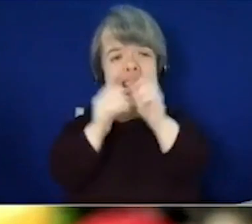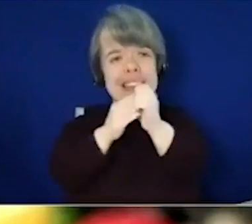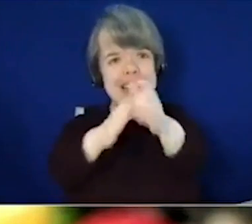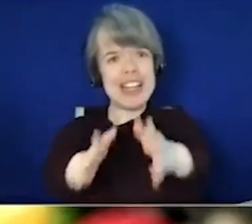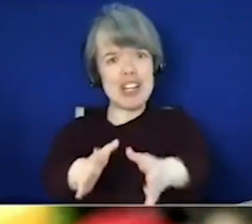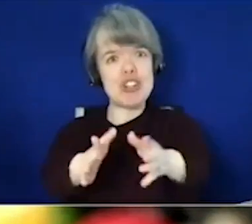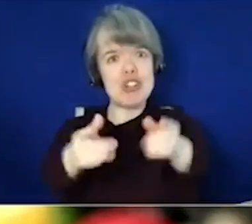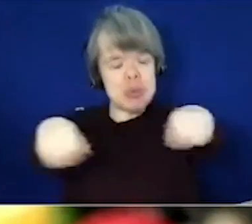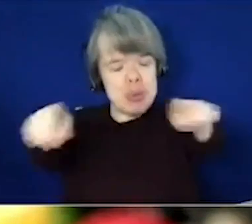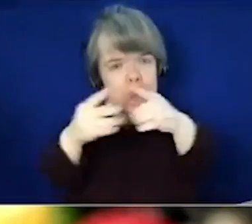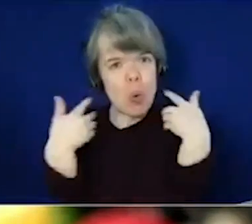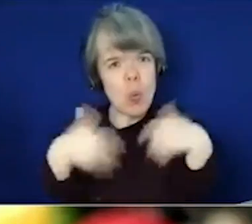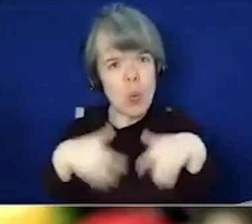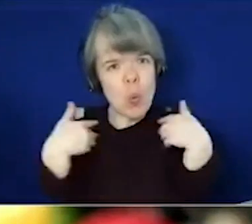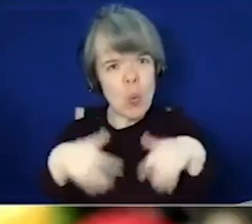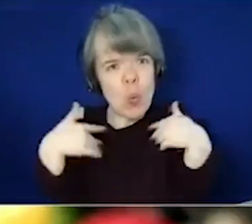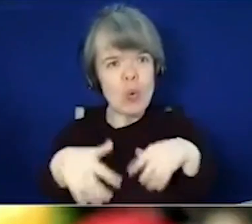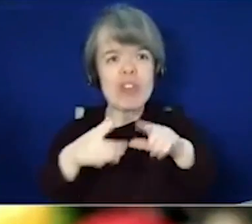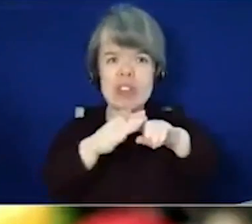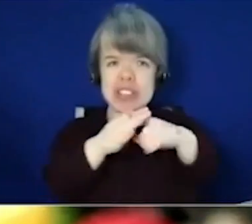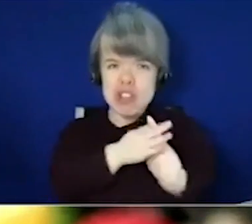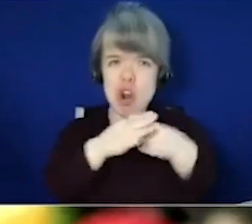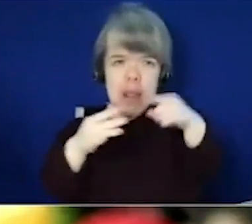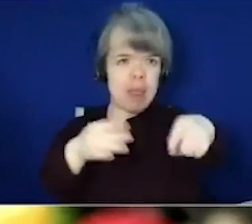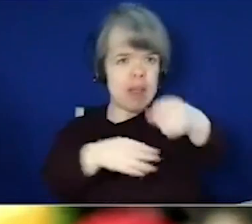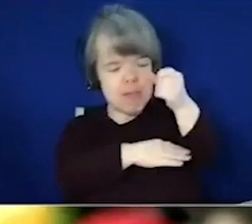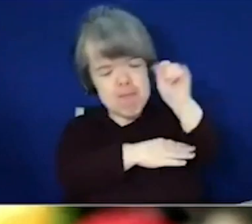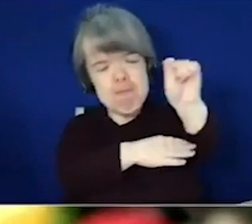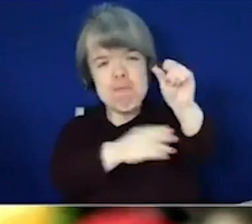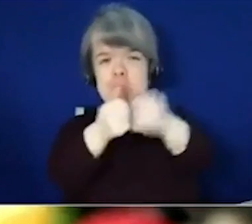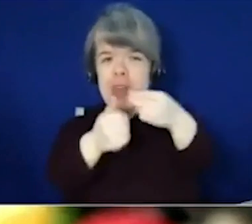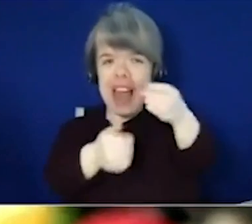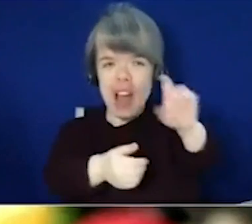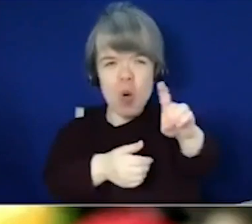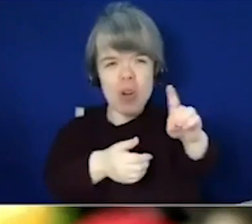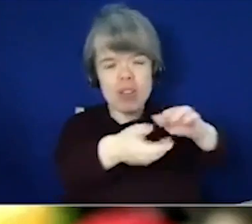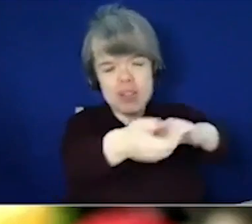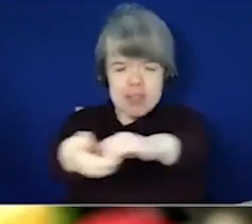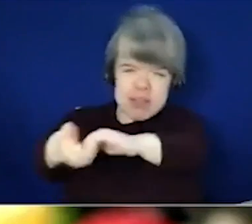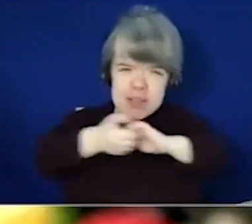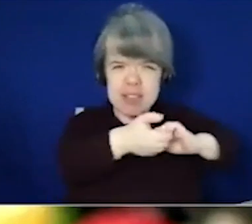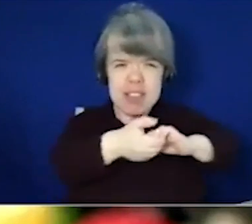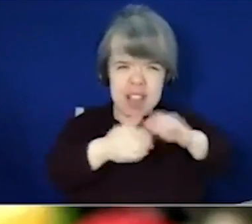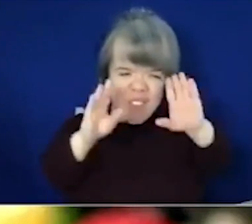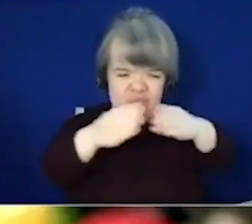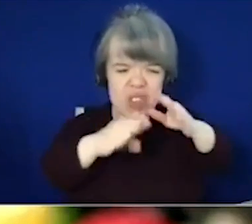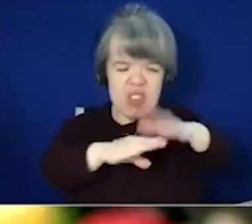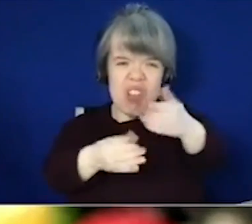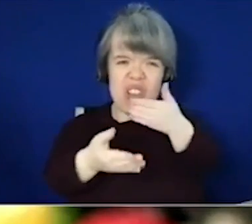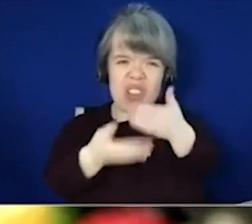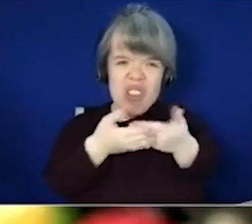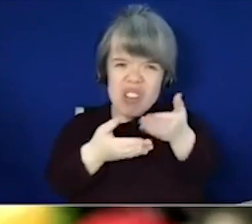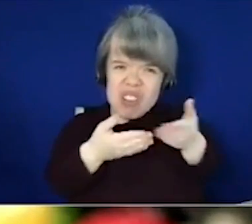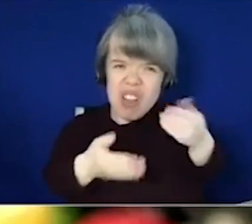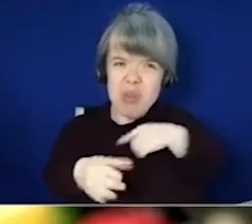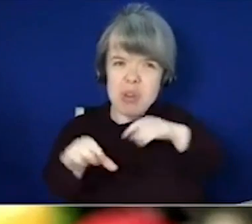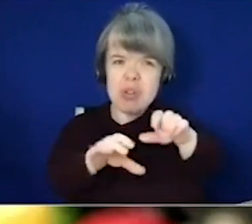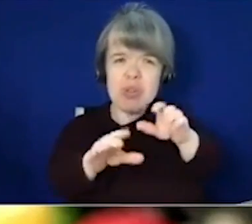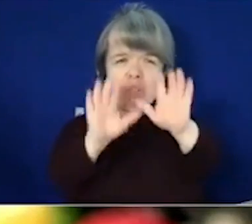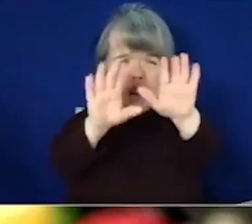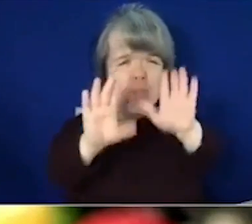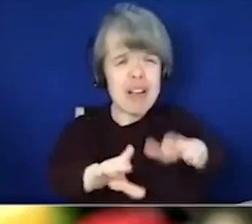sitting on the edge of whatever chair you're sitting on saying our best days are yet to come. I bet that's where we all are right now, because